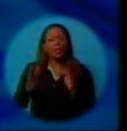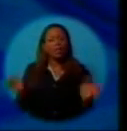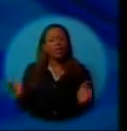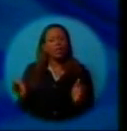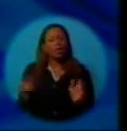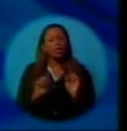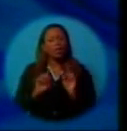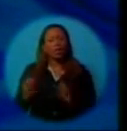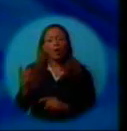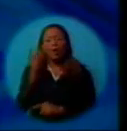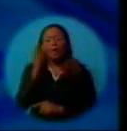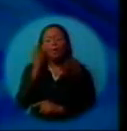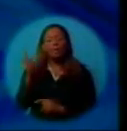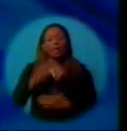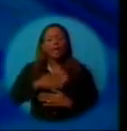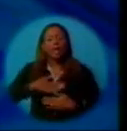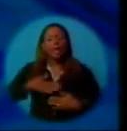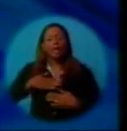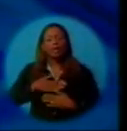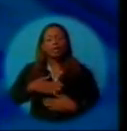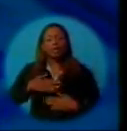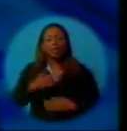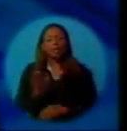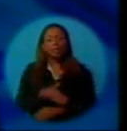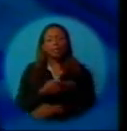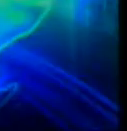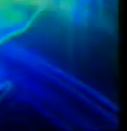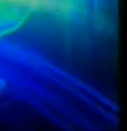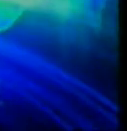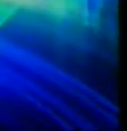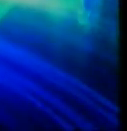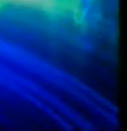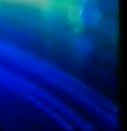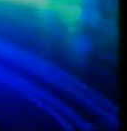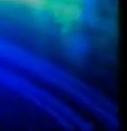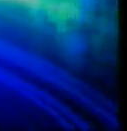therefore encouraged to come out and enjoy the festivity.